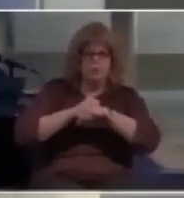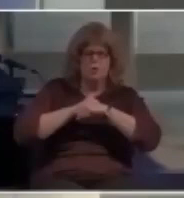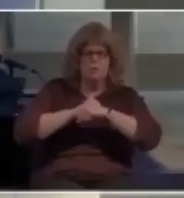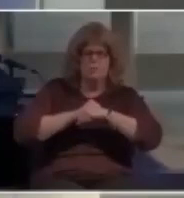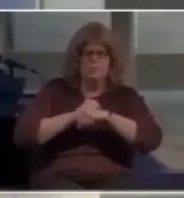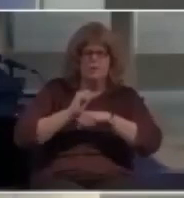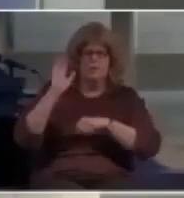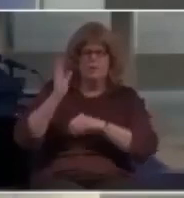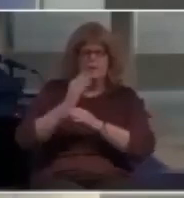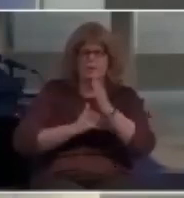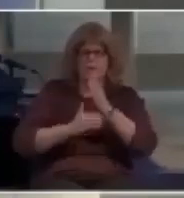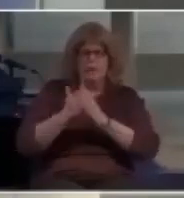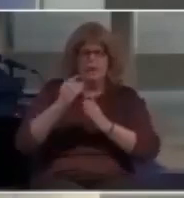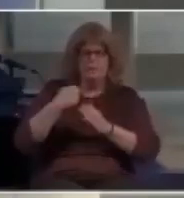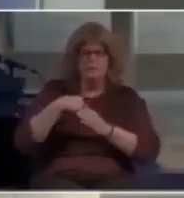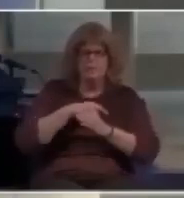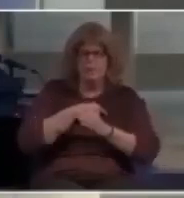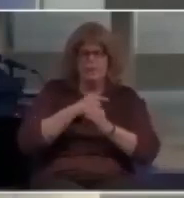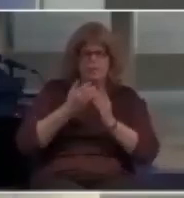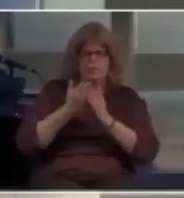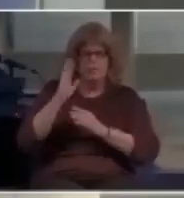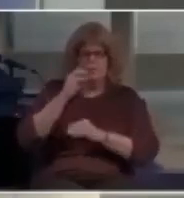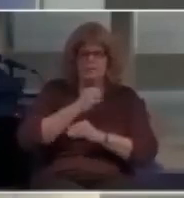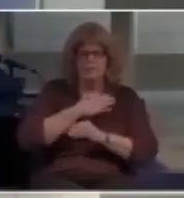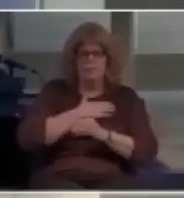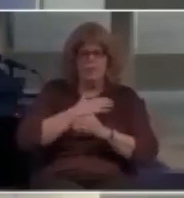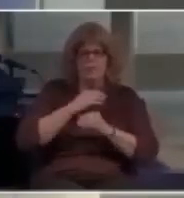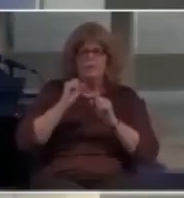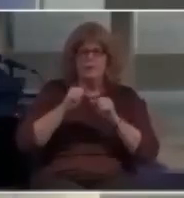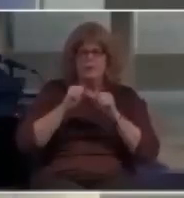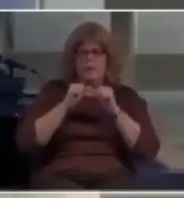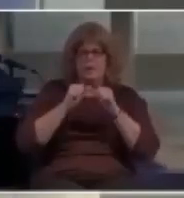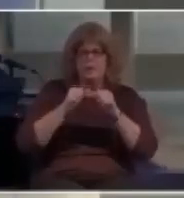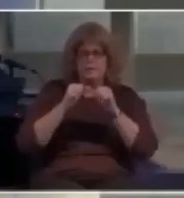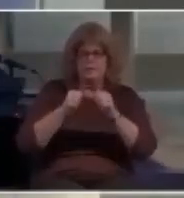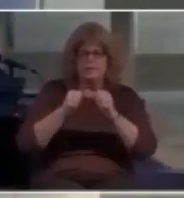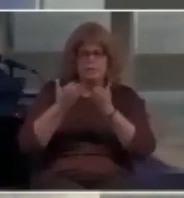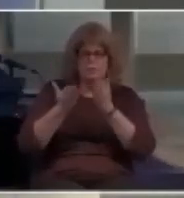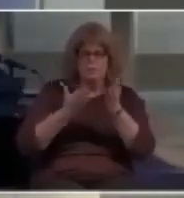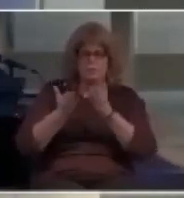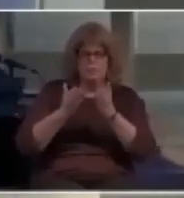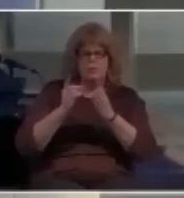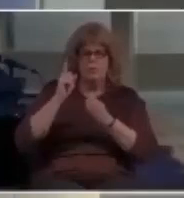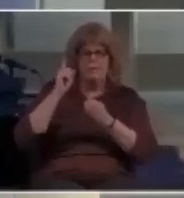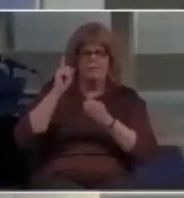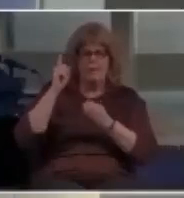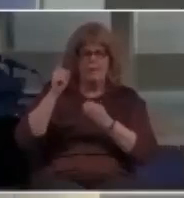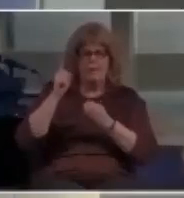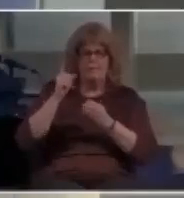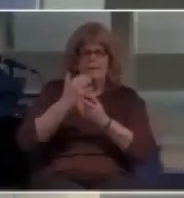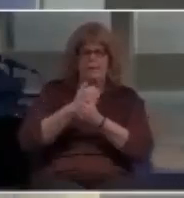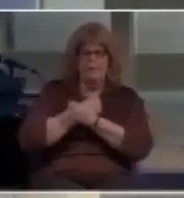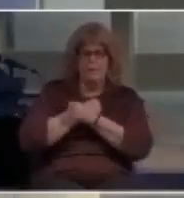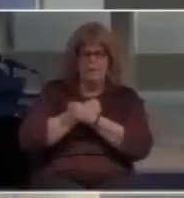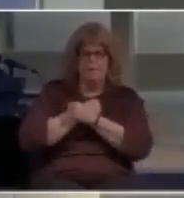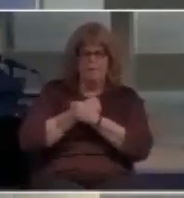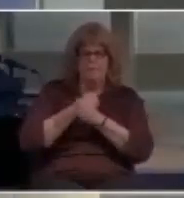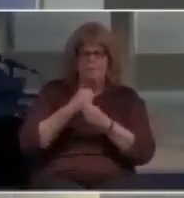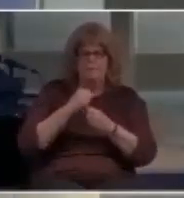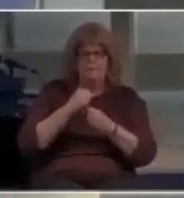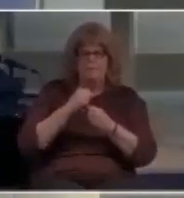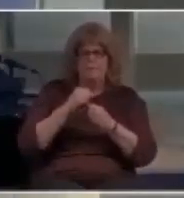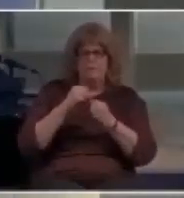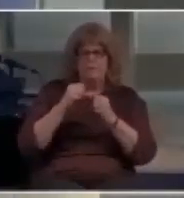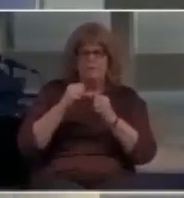hands. And we, by His grace, can continue to serve Him in love